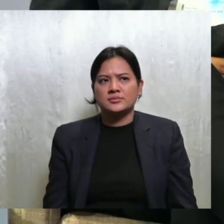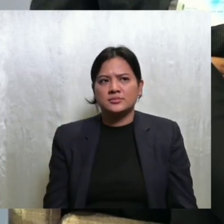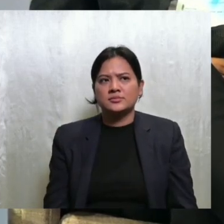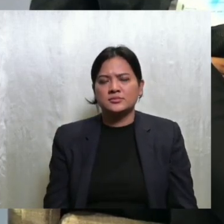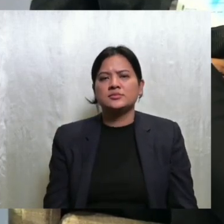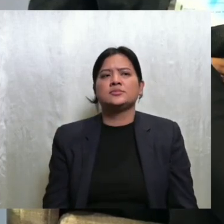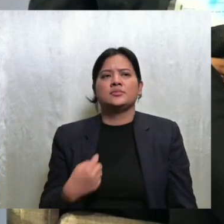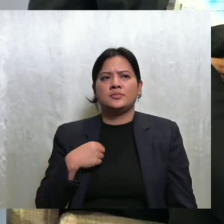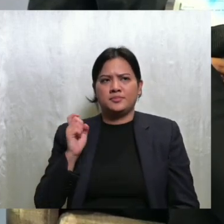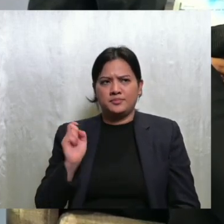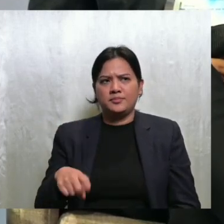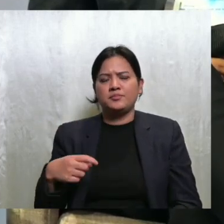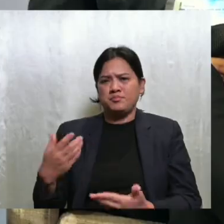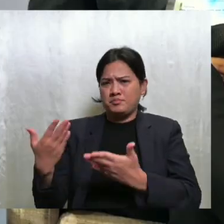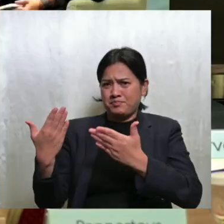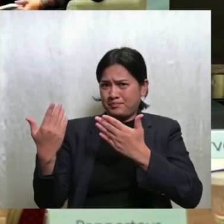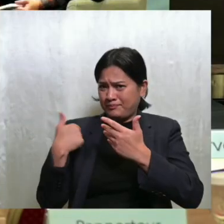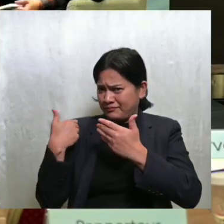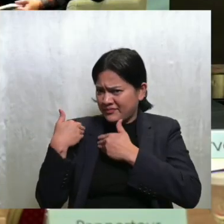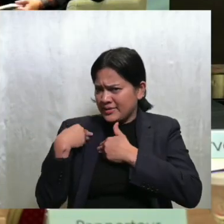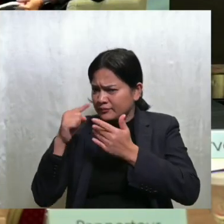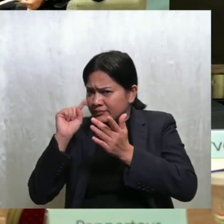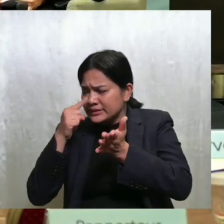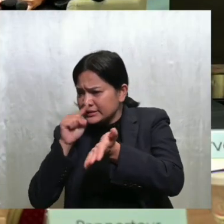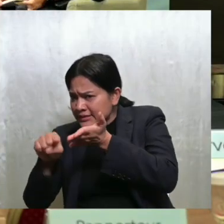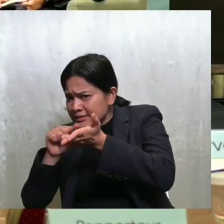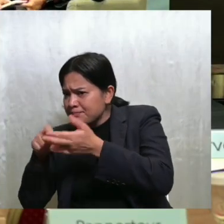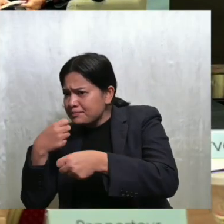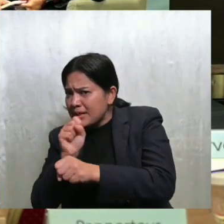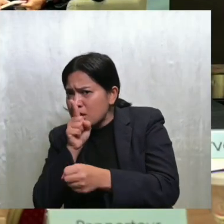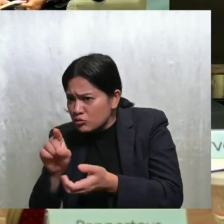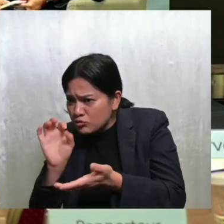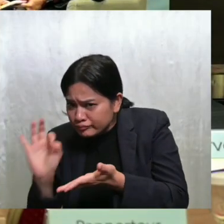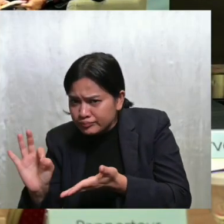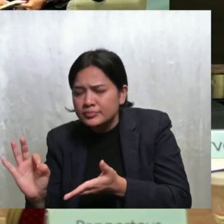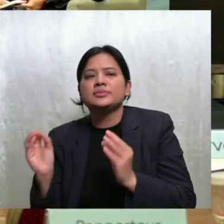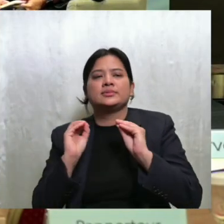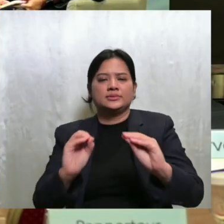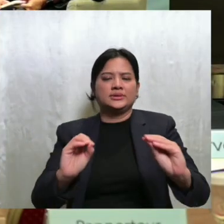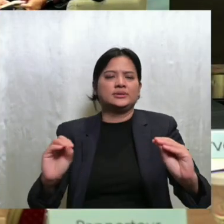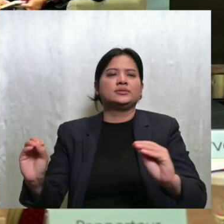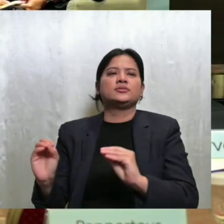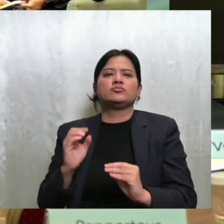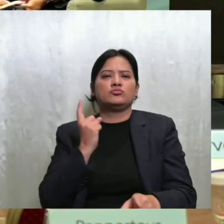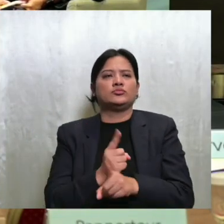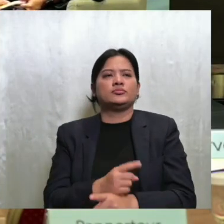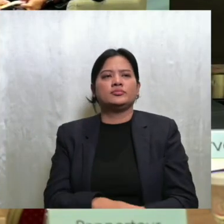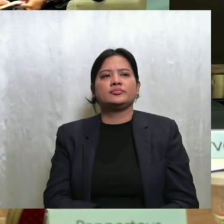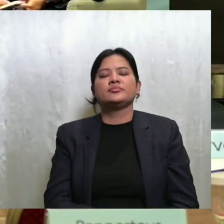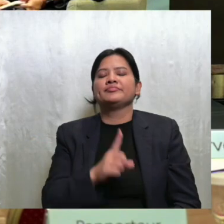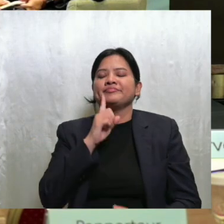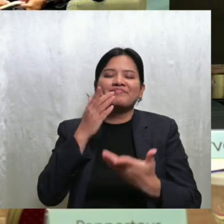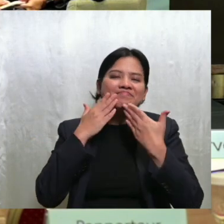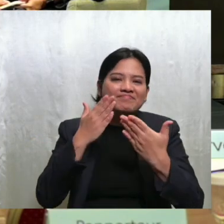Thank you for bridging the gap between research and ethics as well. So that's a really useful approach.